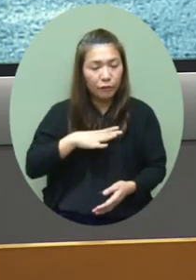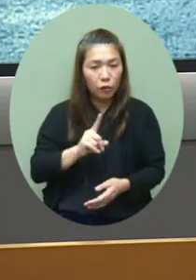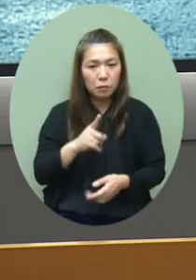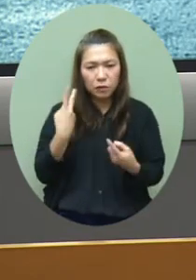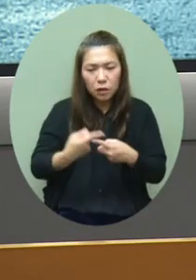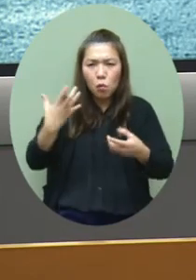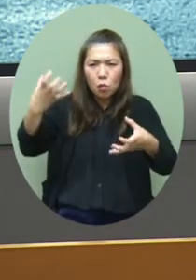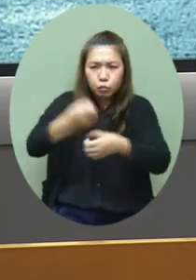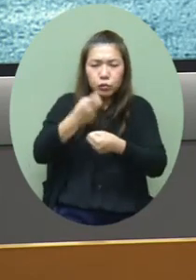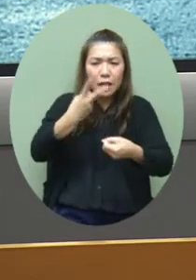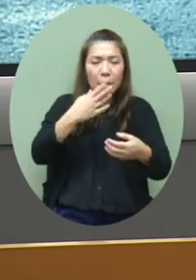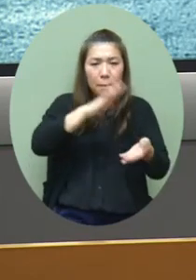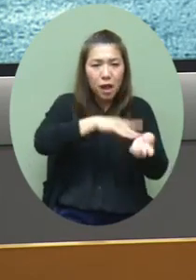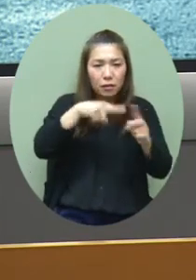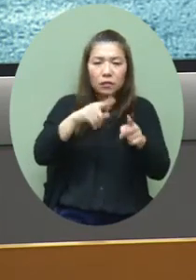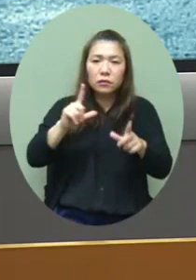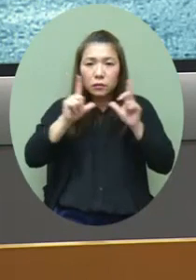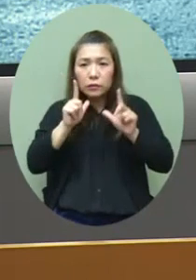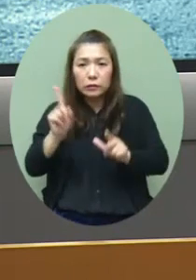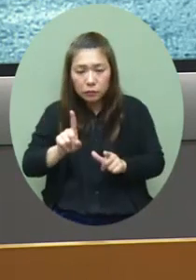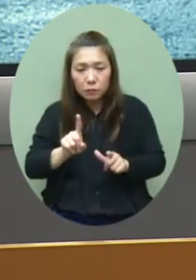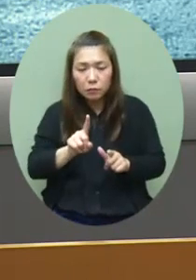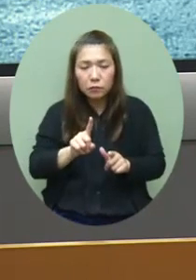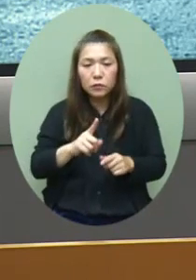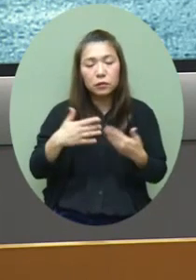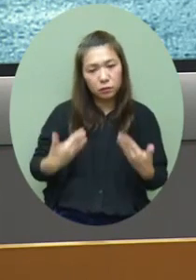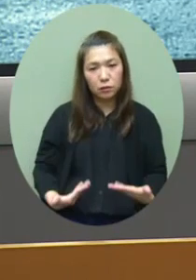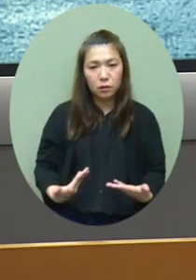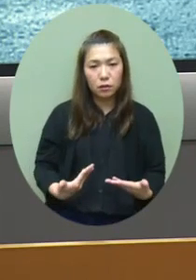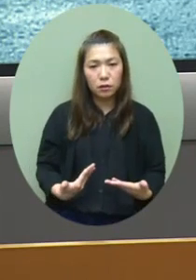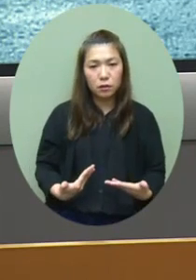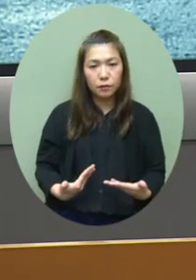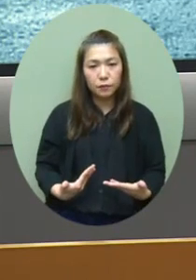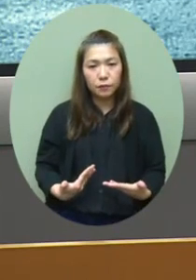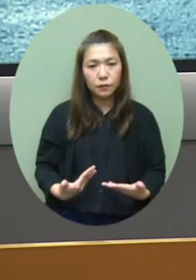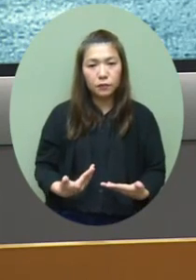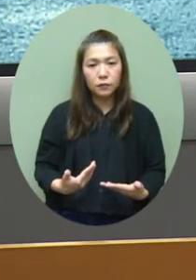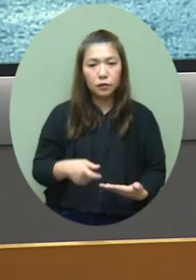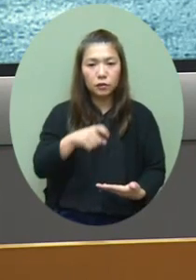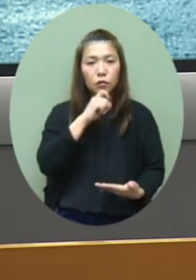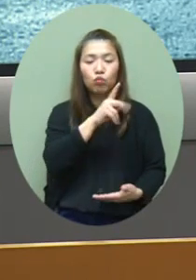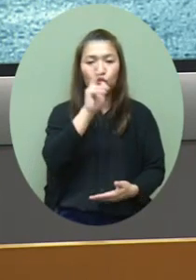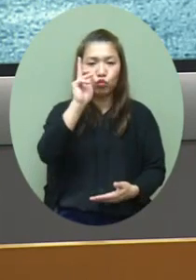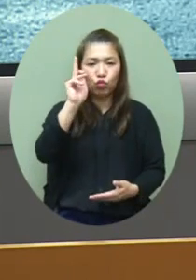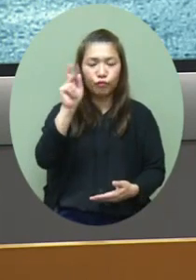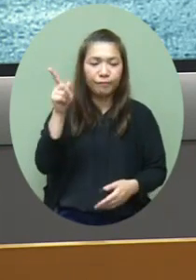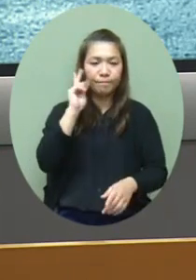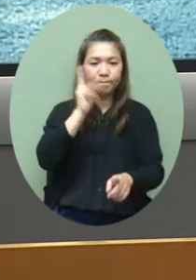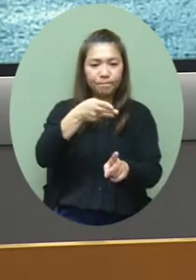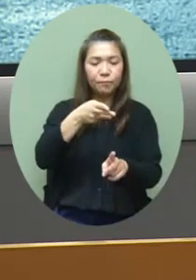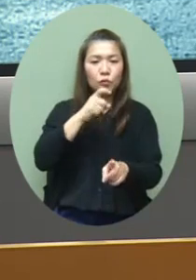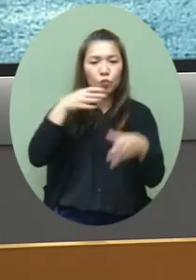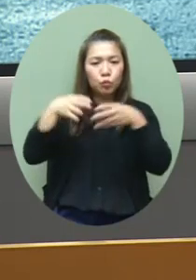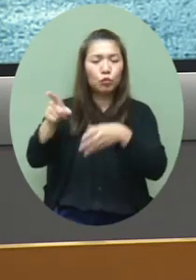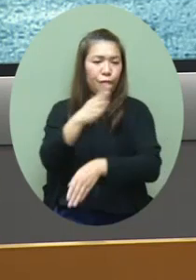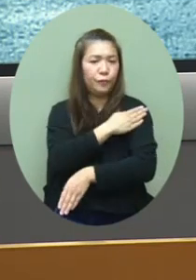the patients so now we are in our central command committee for operation to discuss every day so